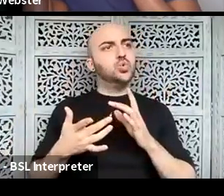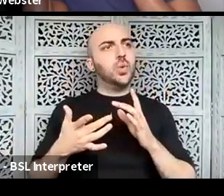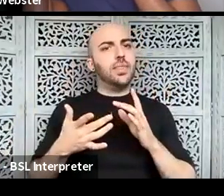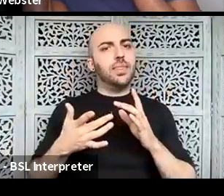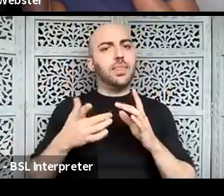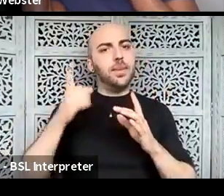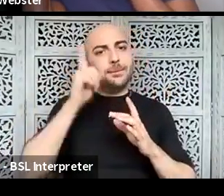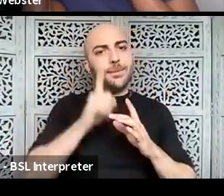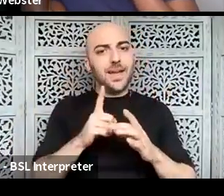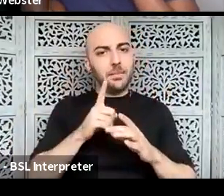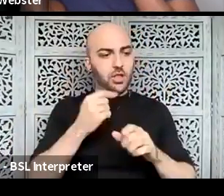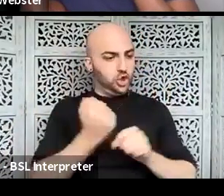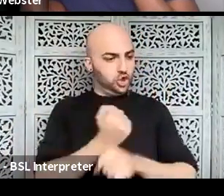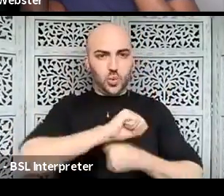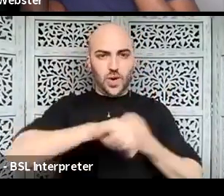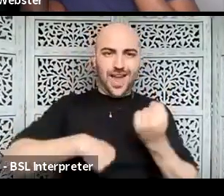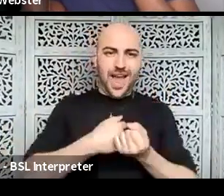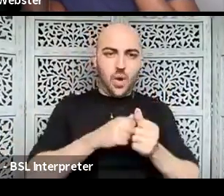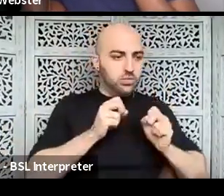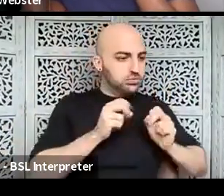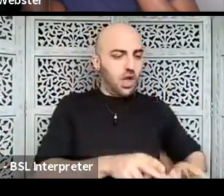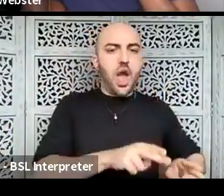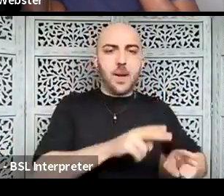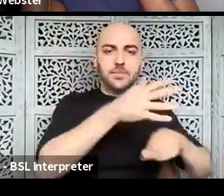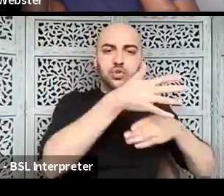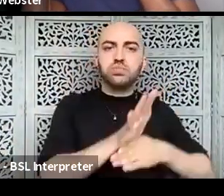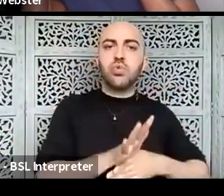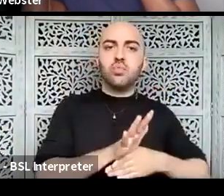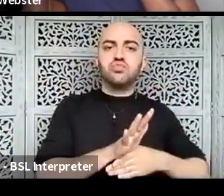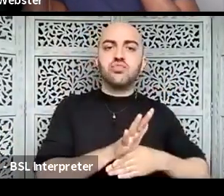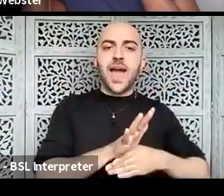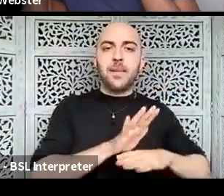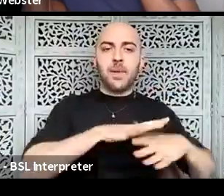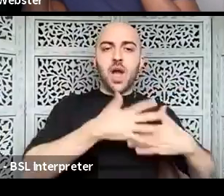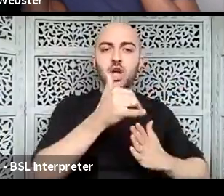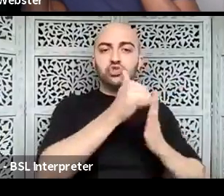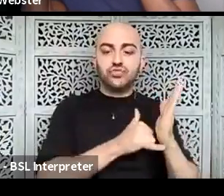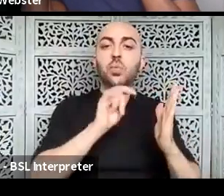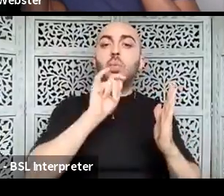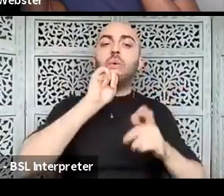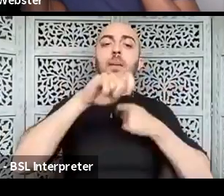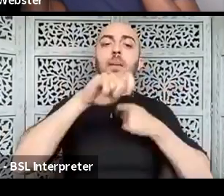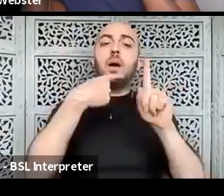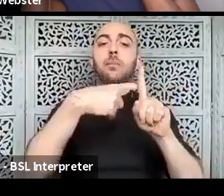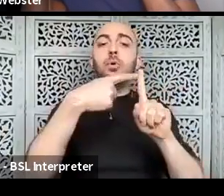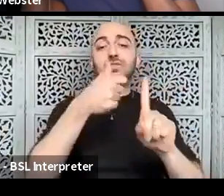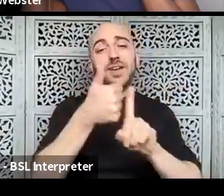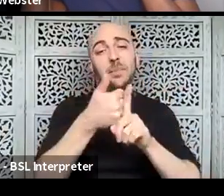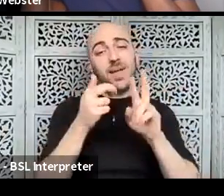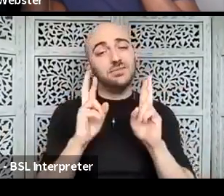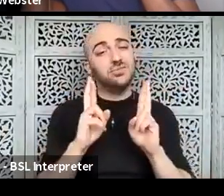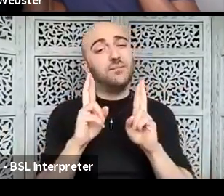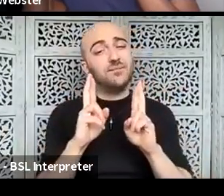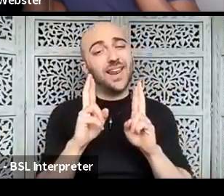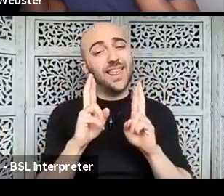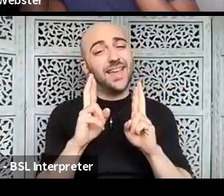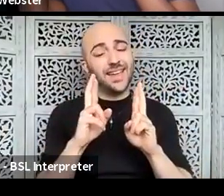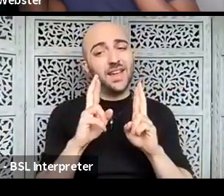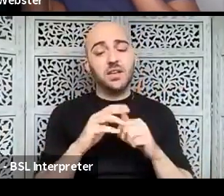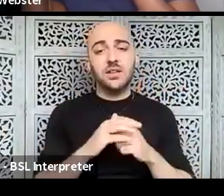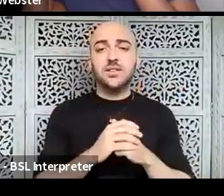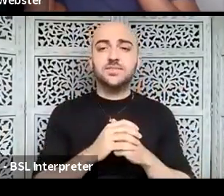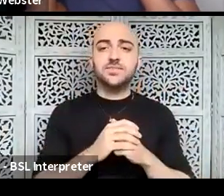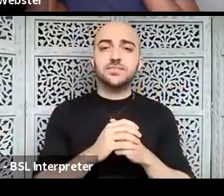programs that we make, hopefully it will sort of have a positive impact on everyone. And I think that sort of